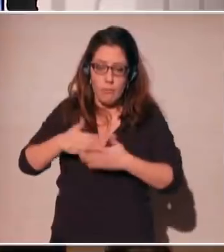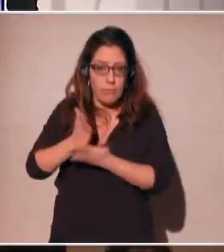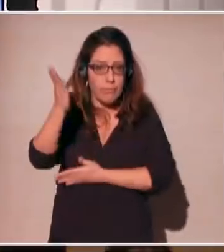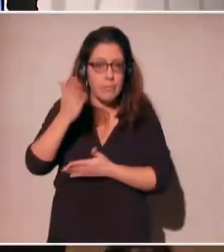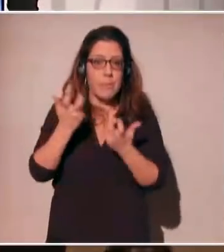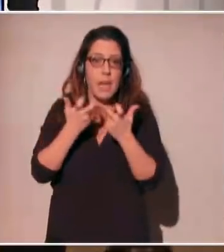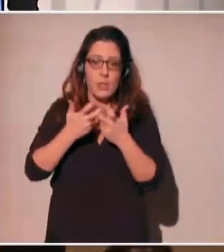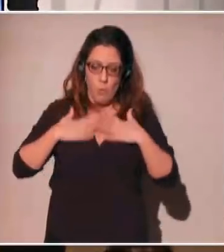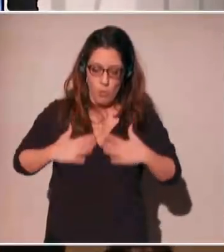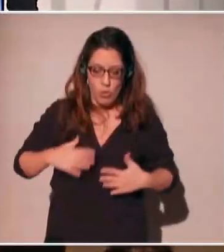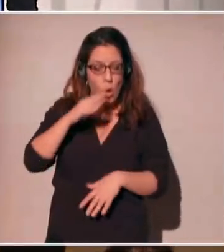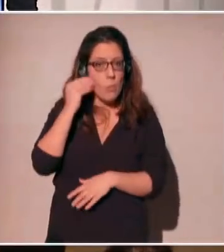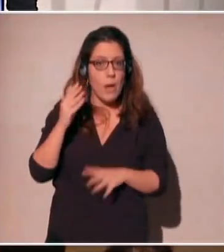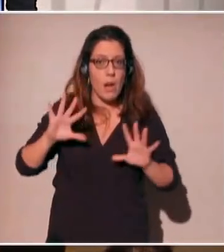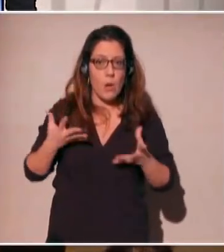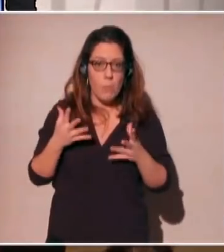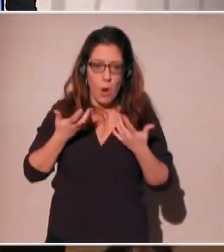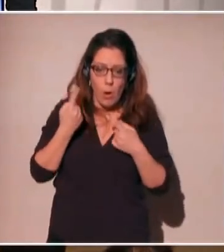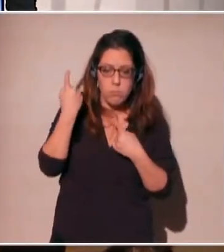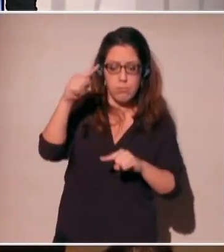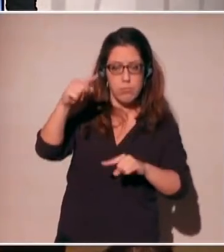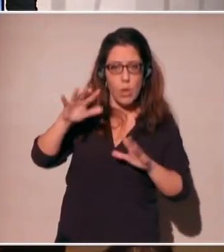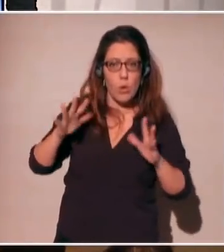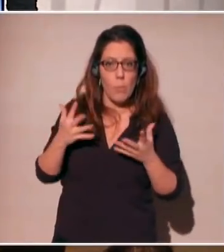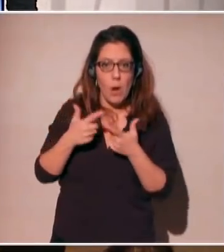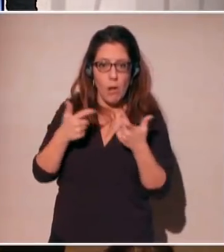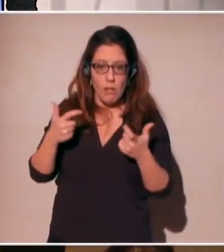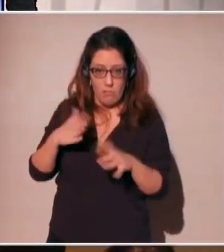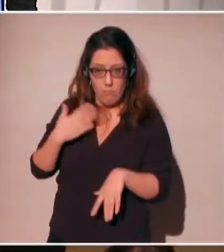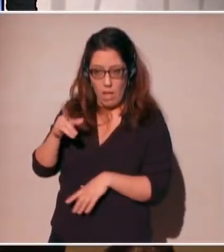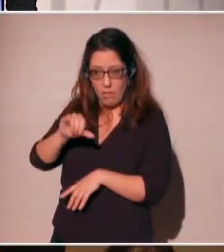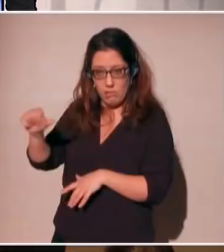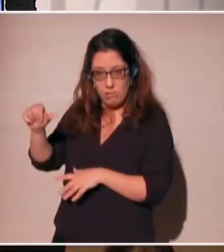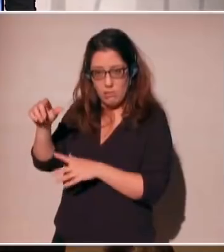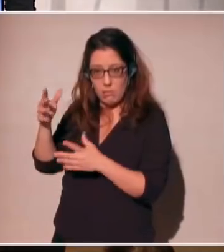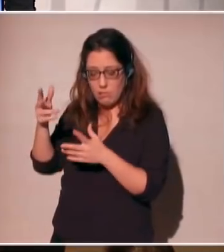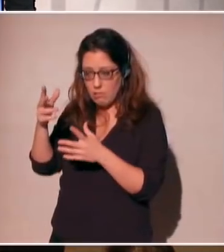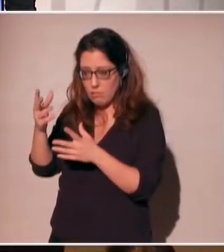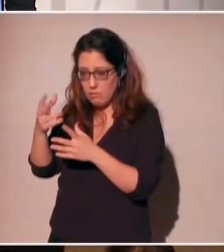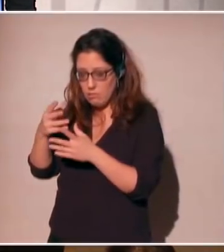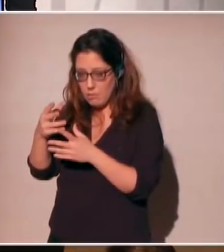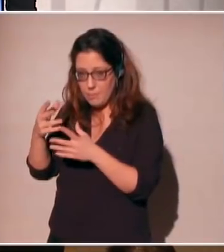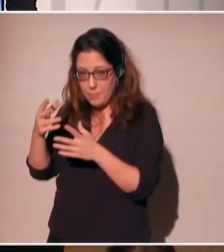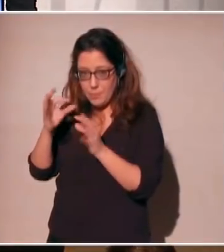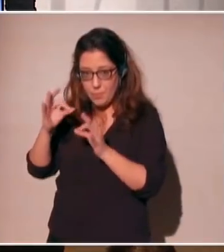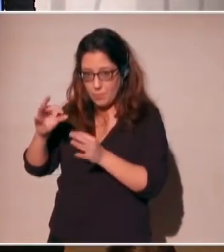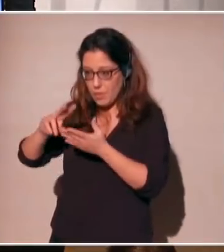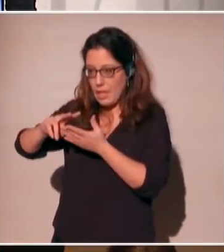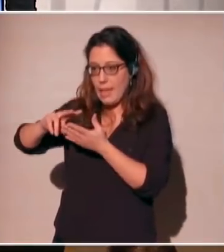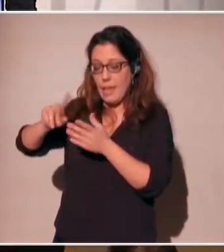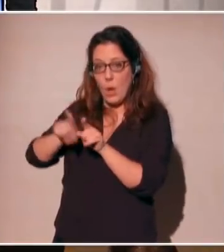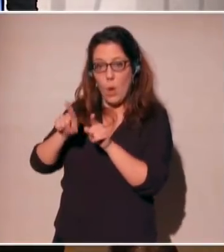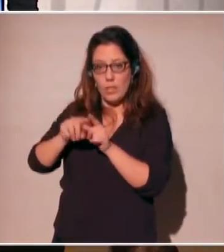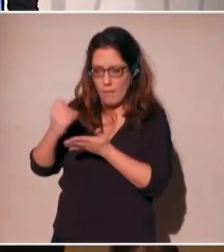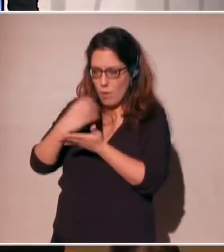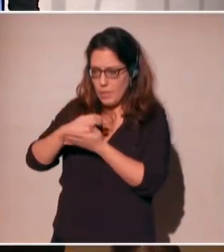take those immune concepts and take them into computer science and try to emulate them in order to help computers protect themselves. But the final